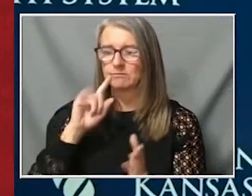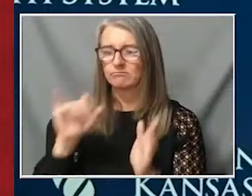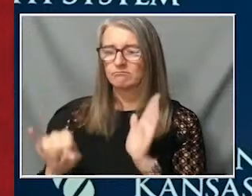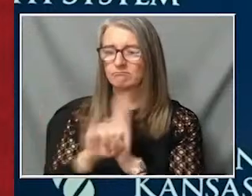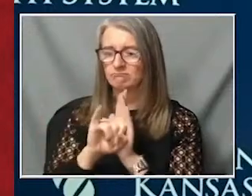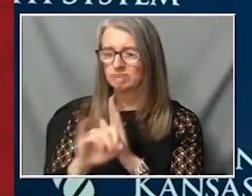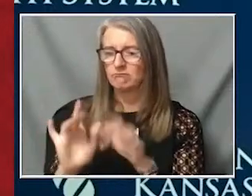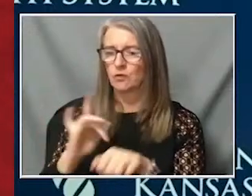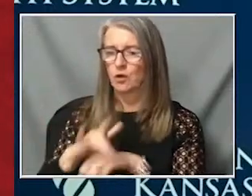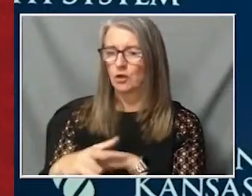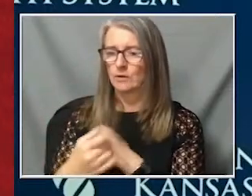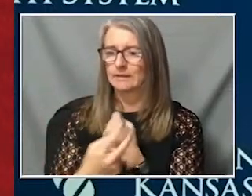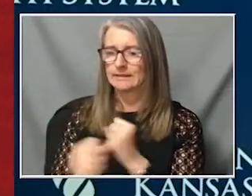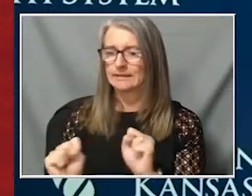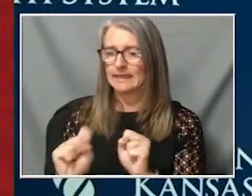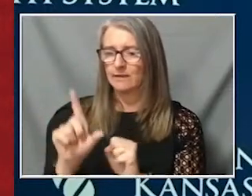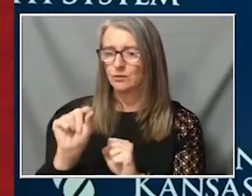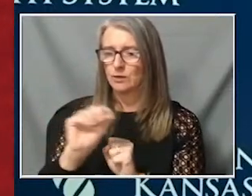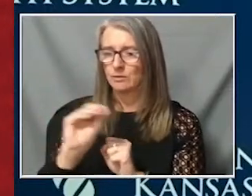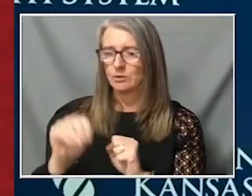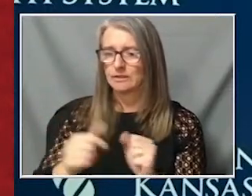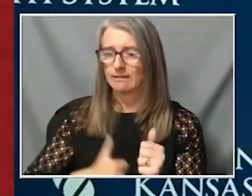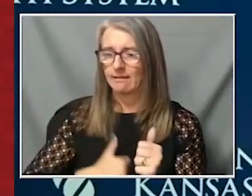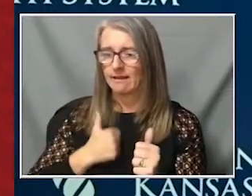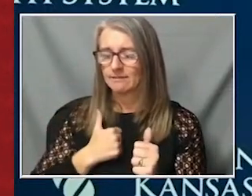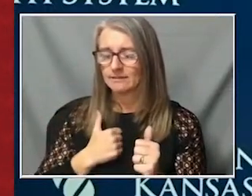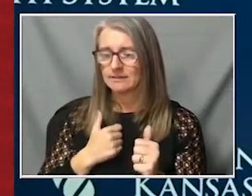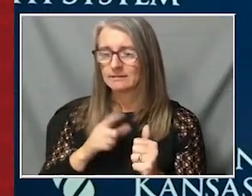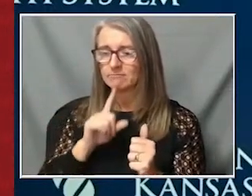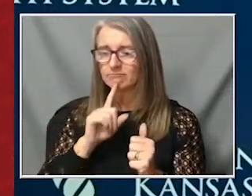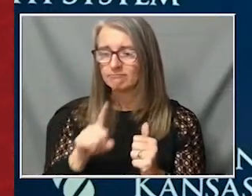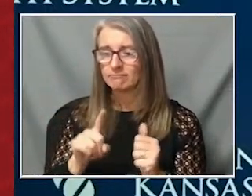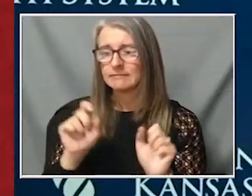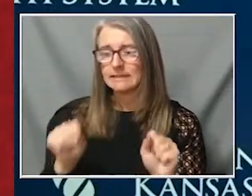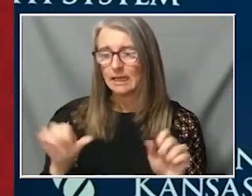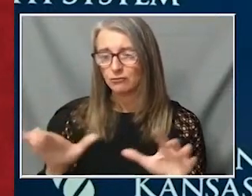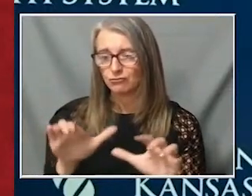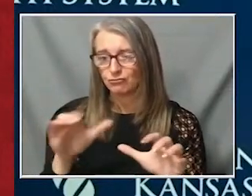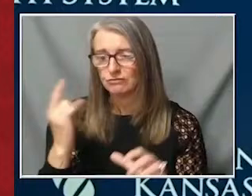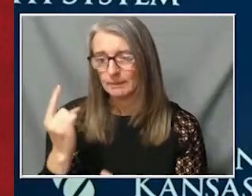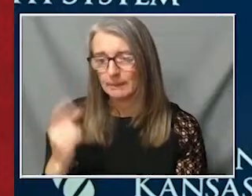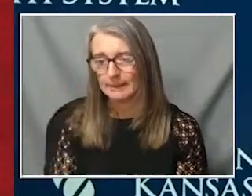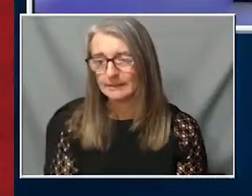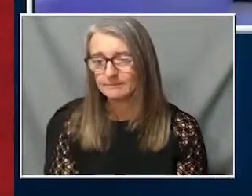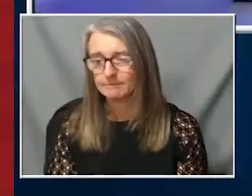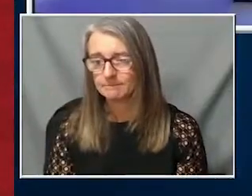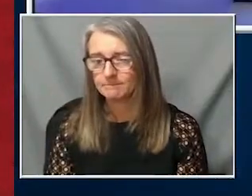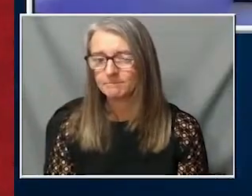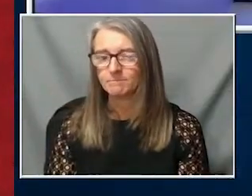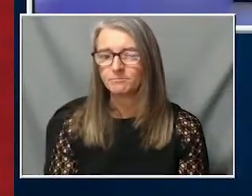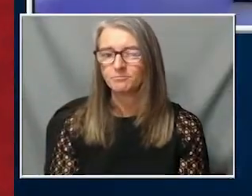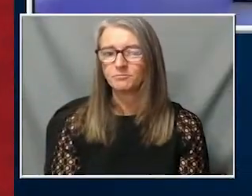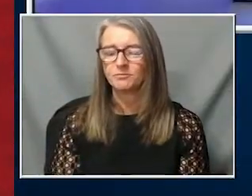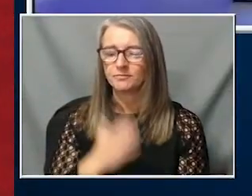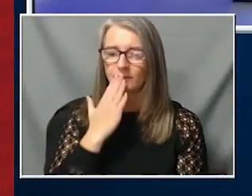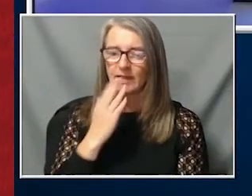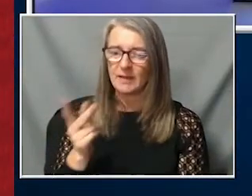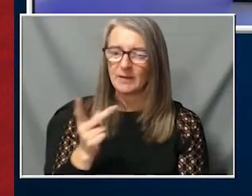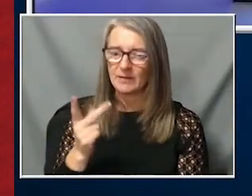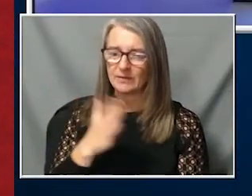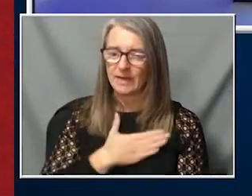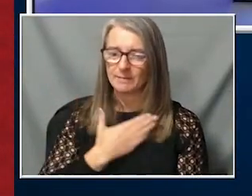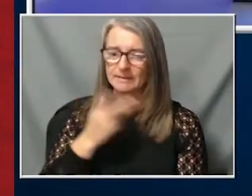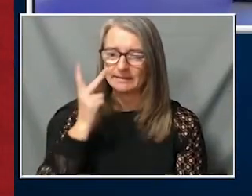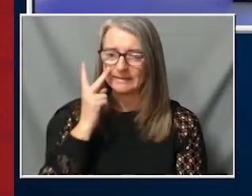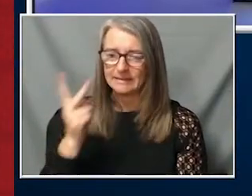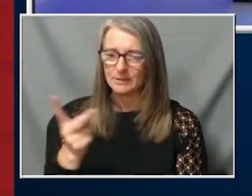we can save up to 20% of lives. And so there is something that you can do. Good to know. Dr. Castro, Dr. Barkman, always good to see you both. Thank